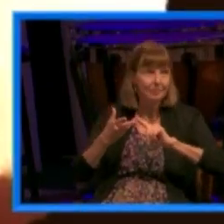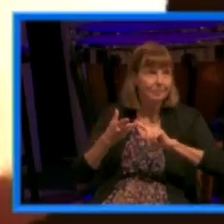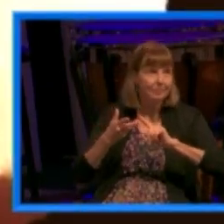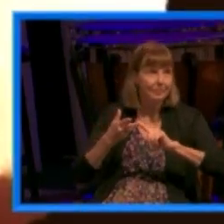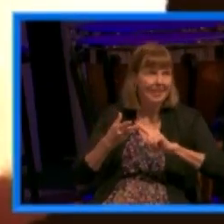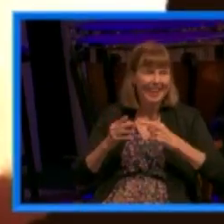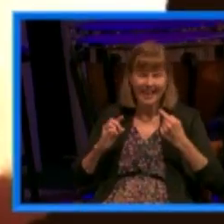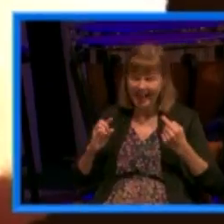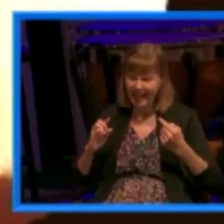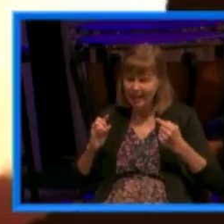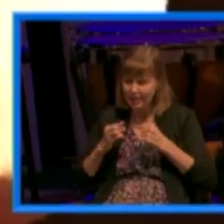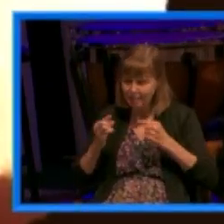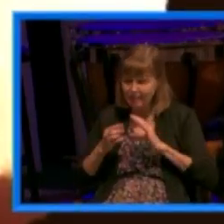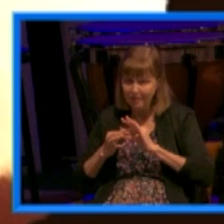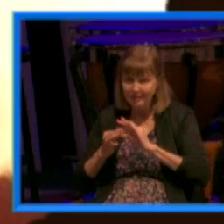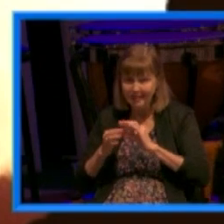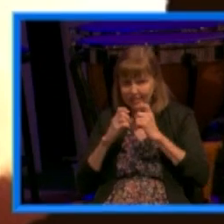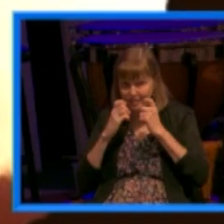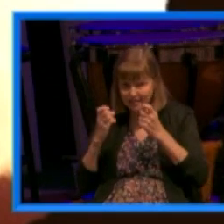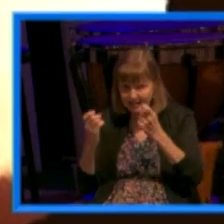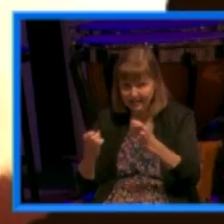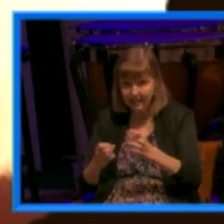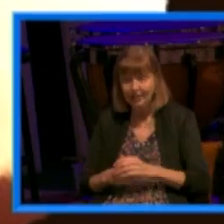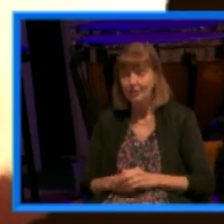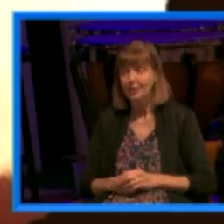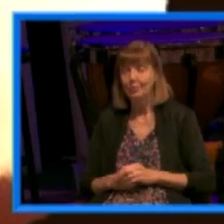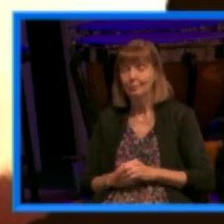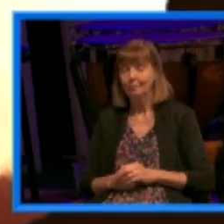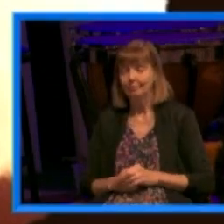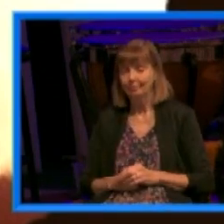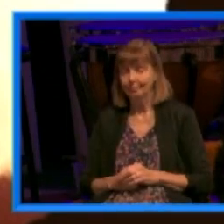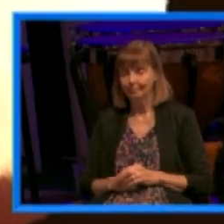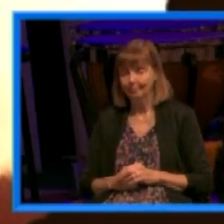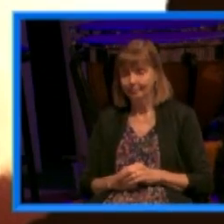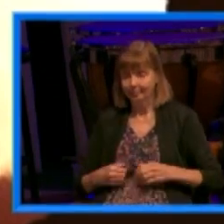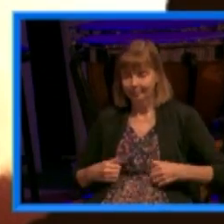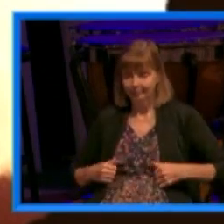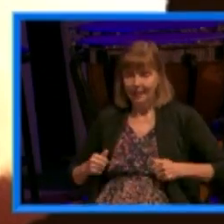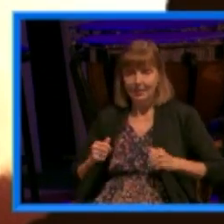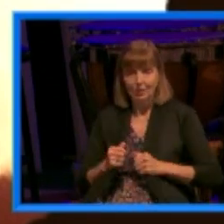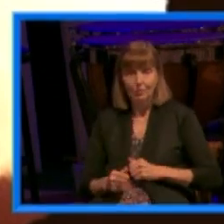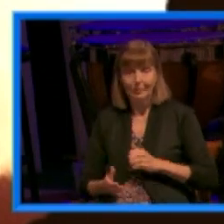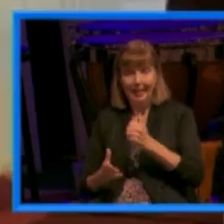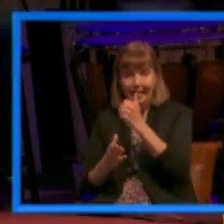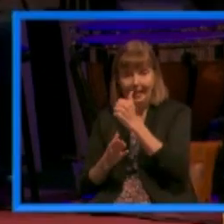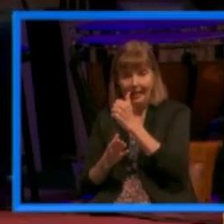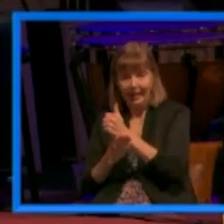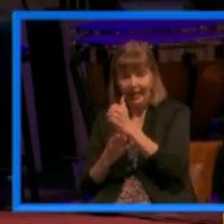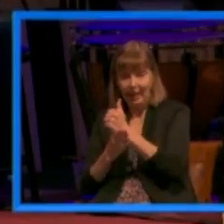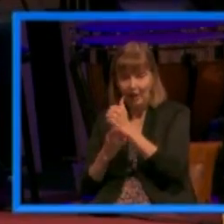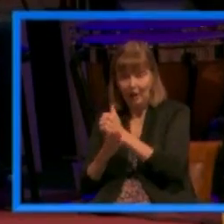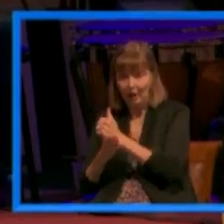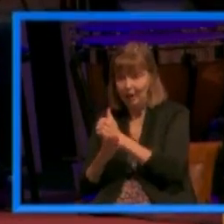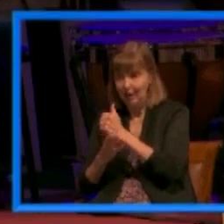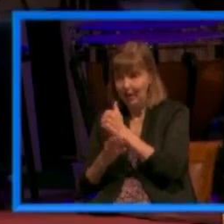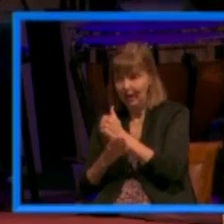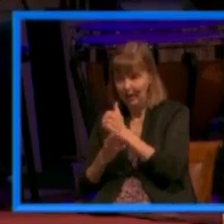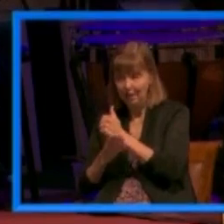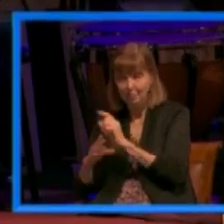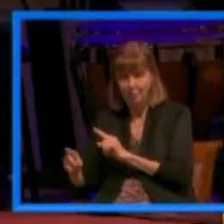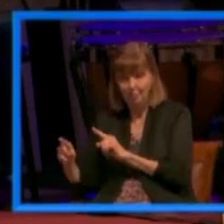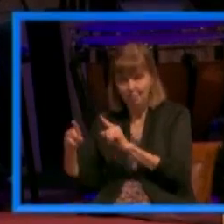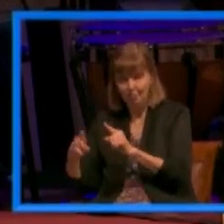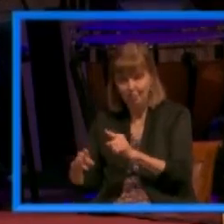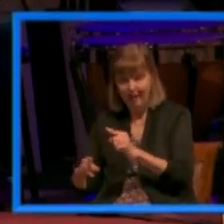4. And he went to Hagar, and she conceived. Now, went there obviously means they had relations,